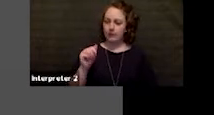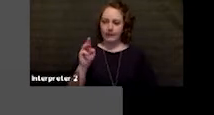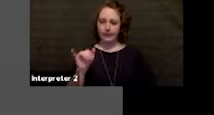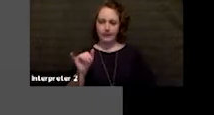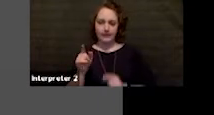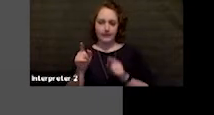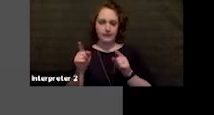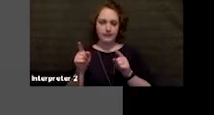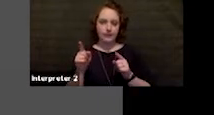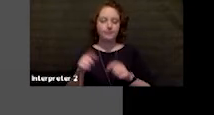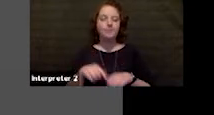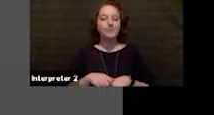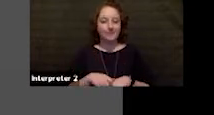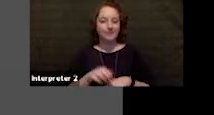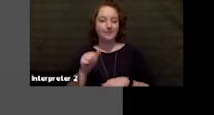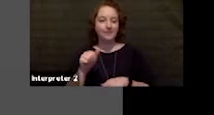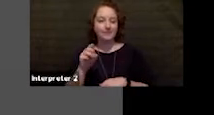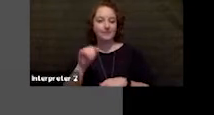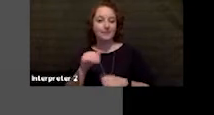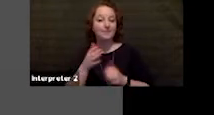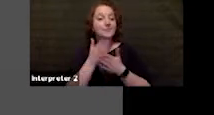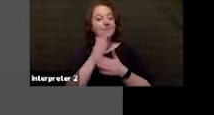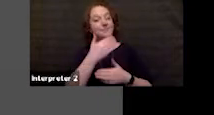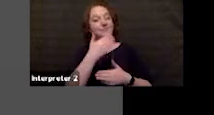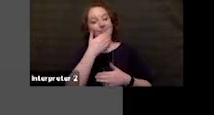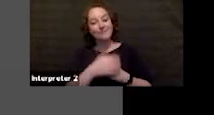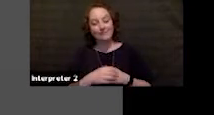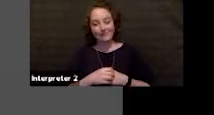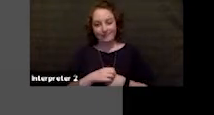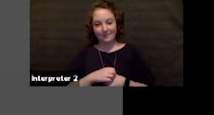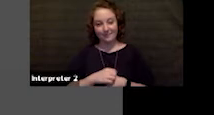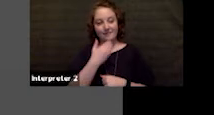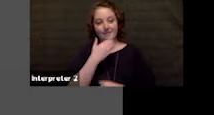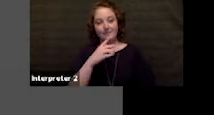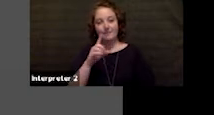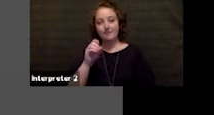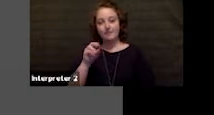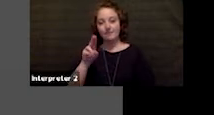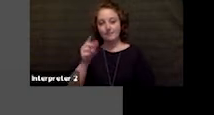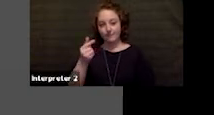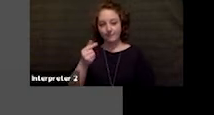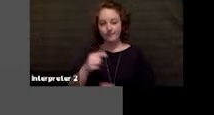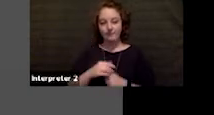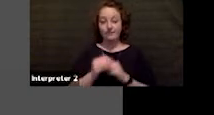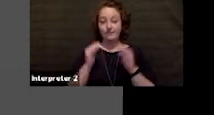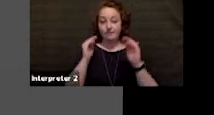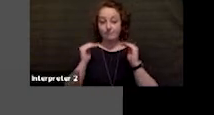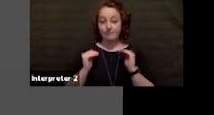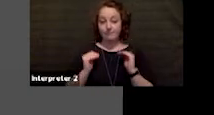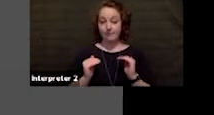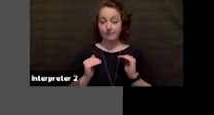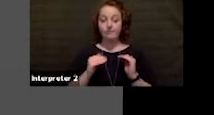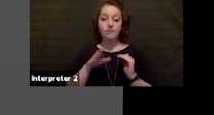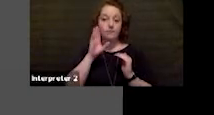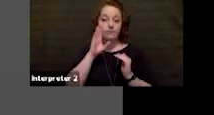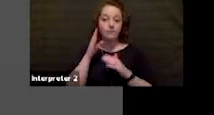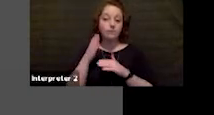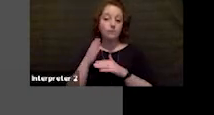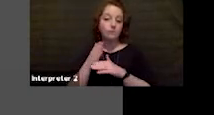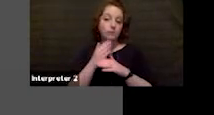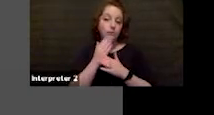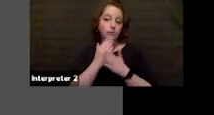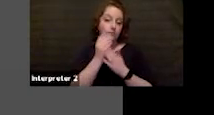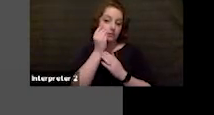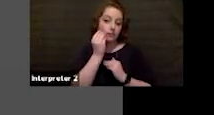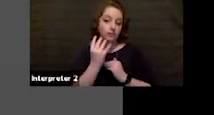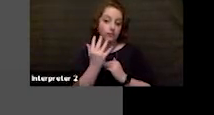All right, great. Thank you very much. Thanks, Doug. So next up, we're going to share some information on